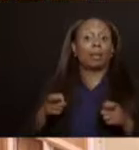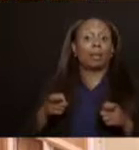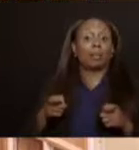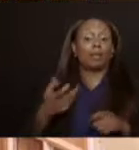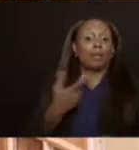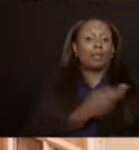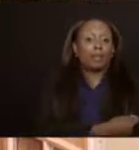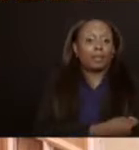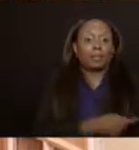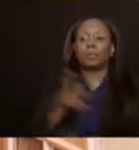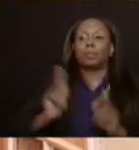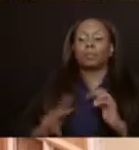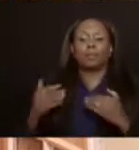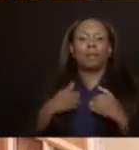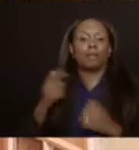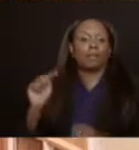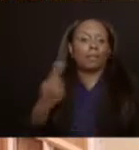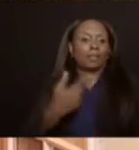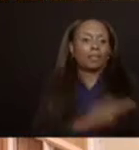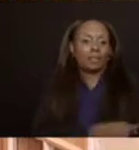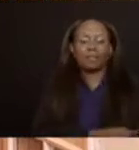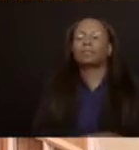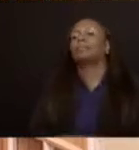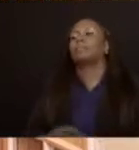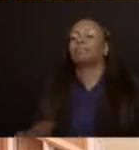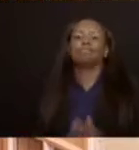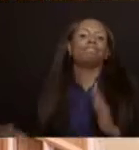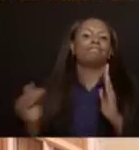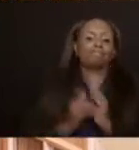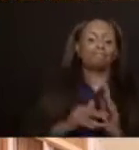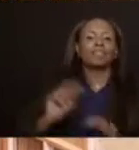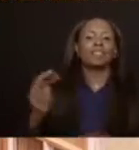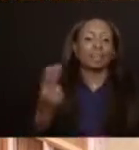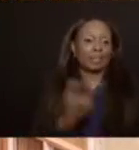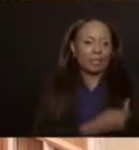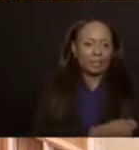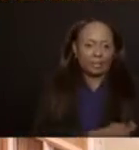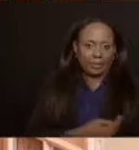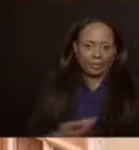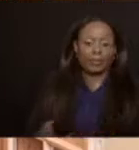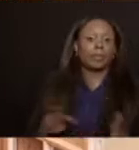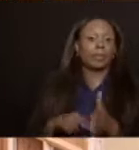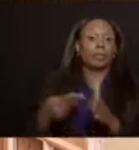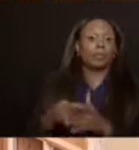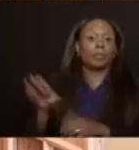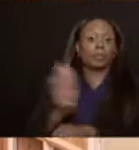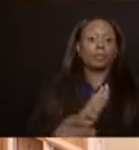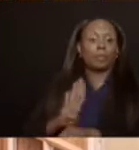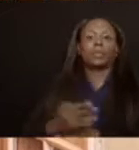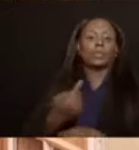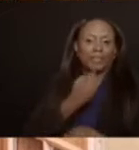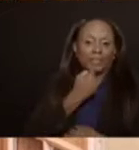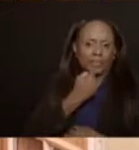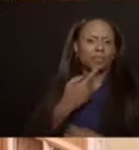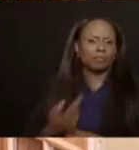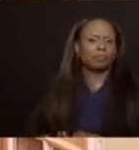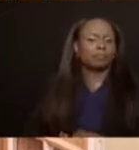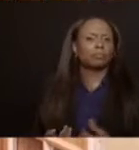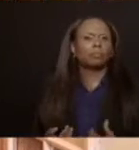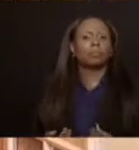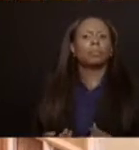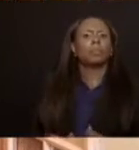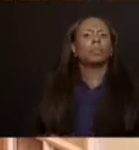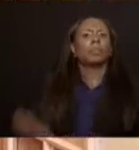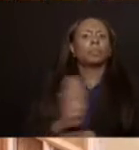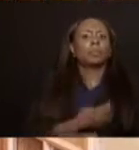come for a first jab come back for their second jab. That tells you that Barbadians are serious about this thing,